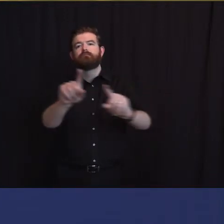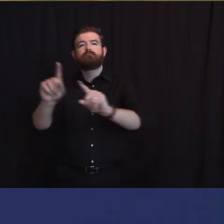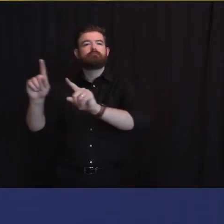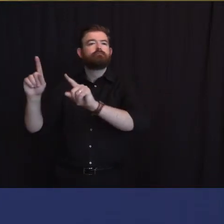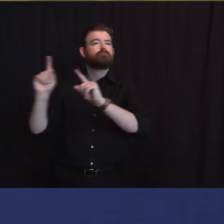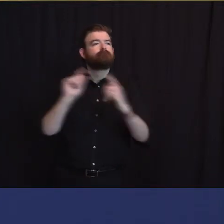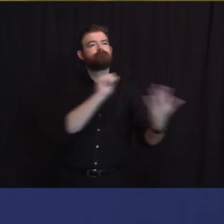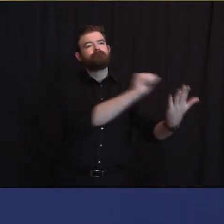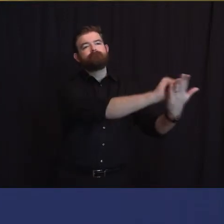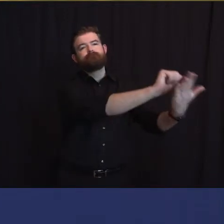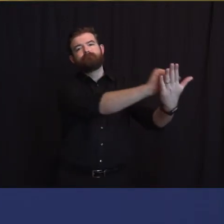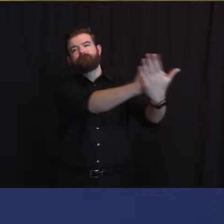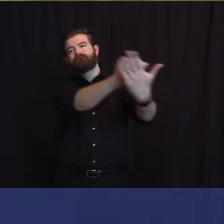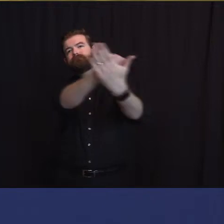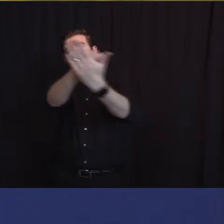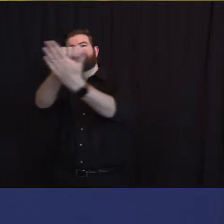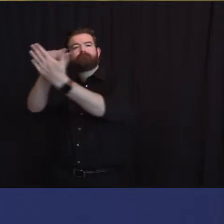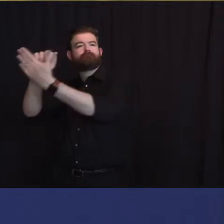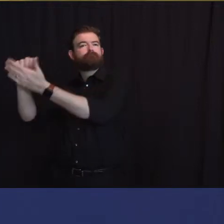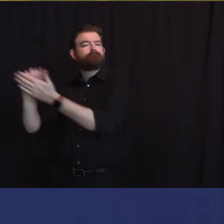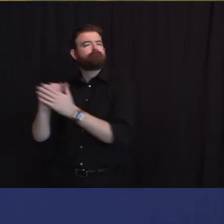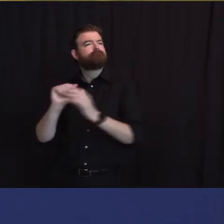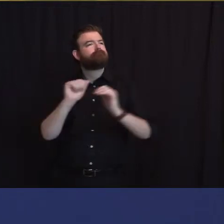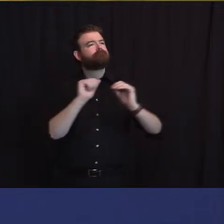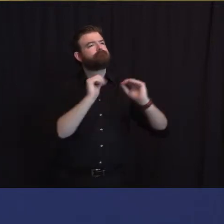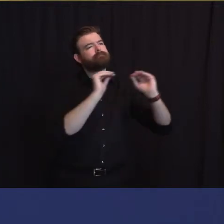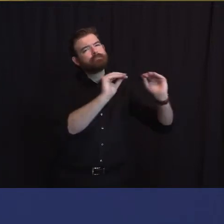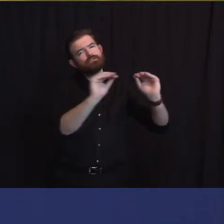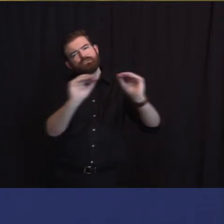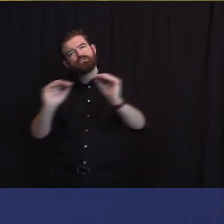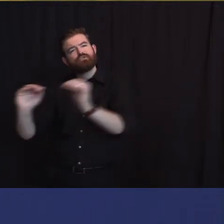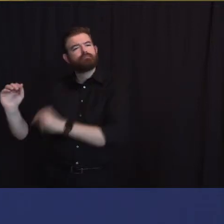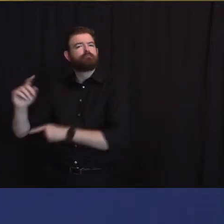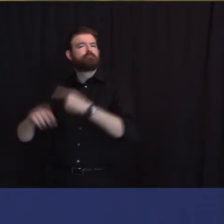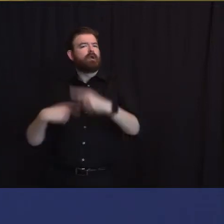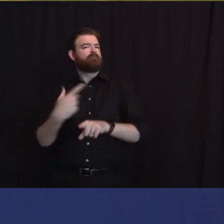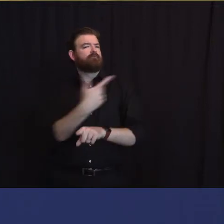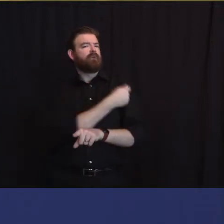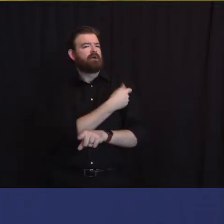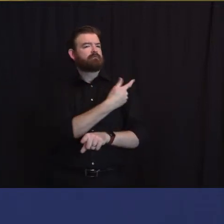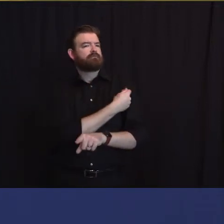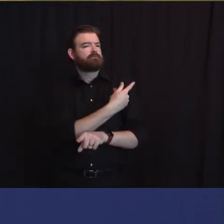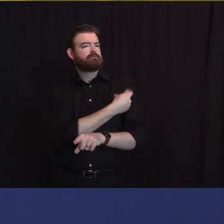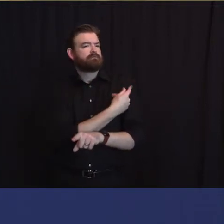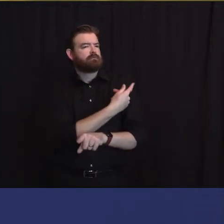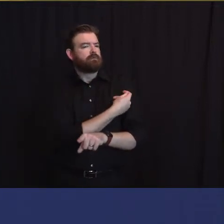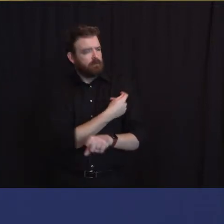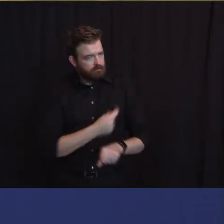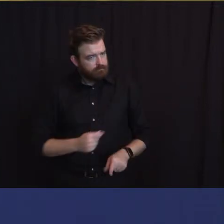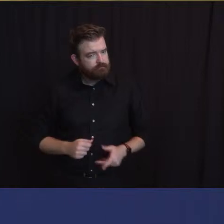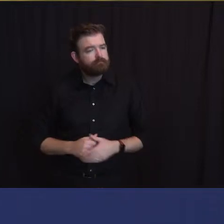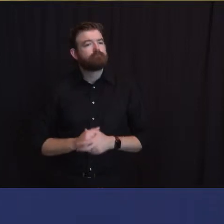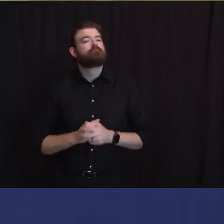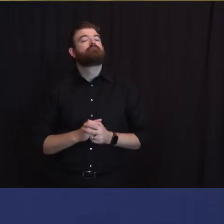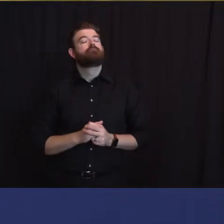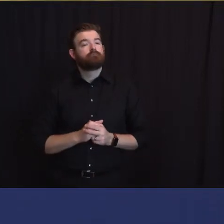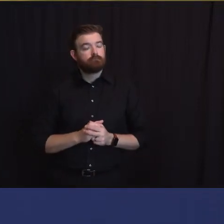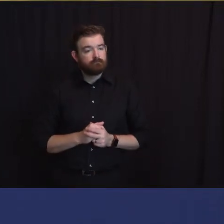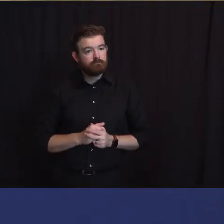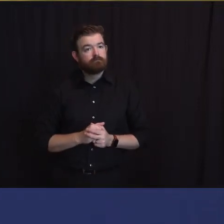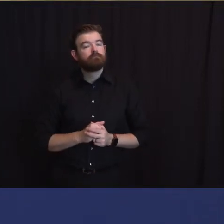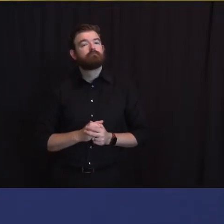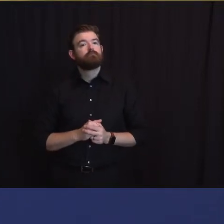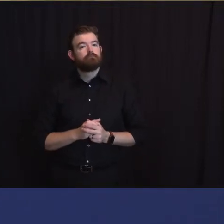and I forget the fourth that we added, plus we added Patterson today, is for that very reason. We are focused on, and this is